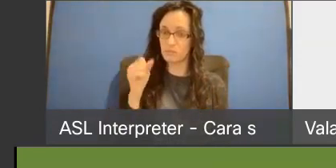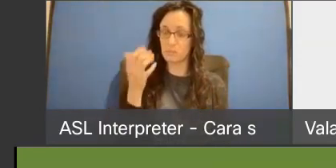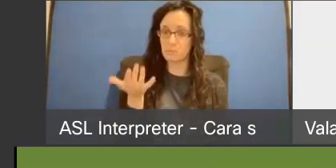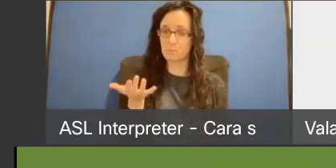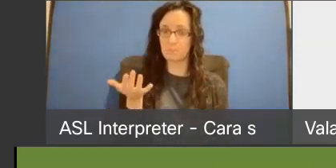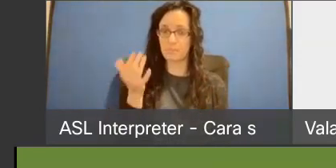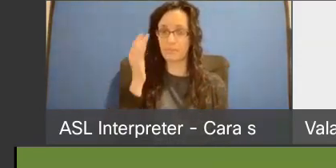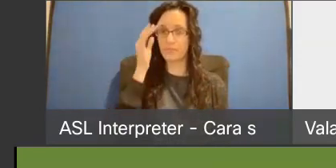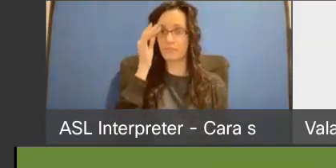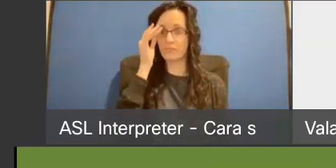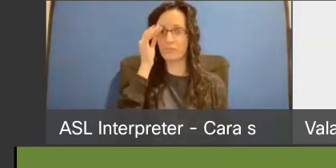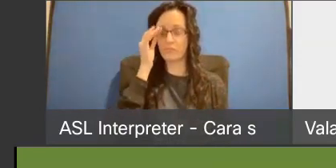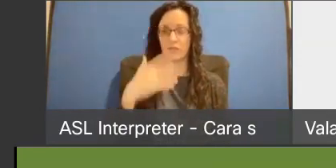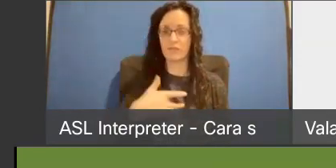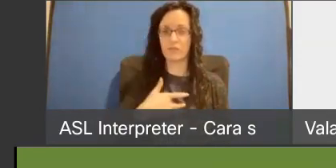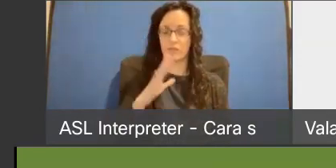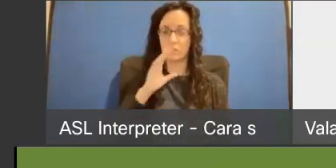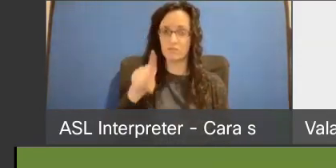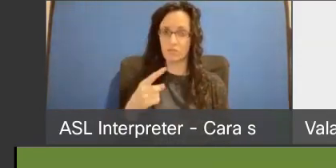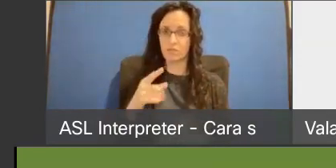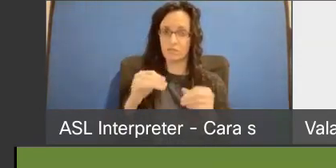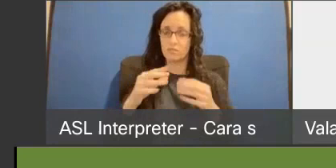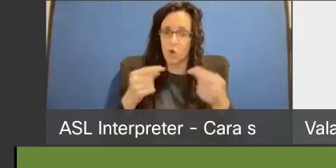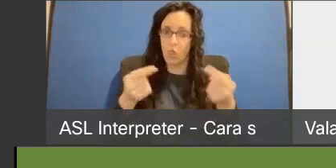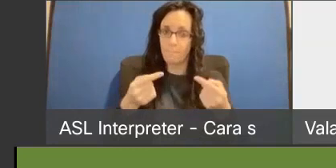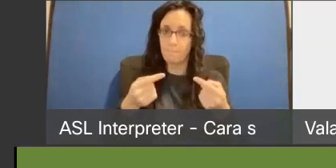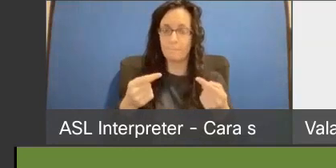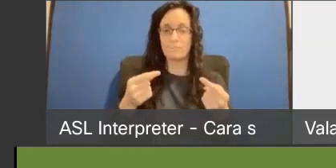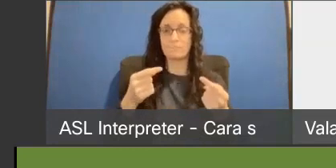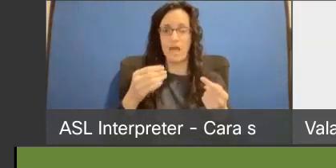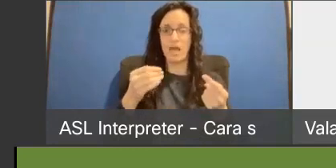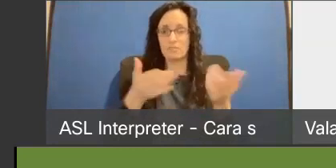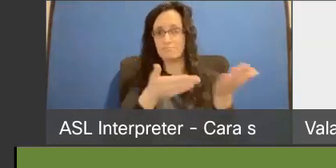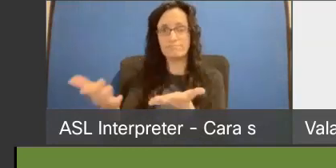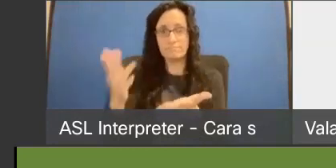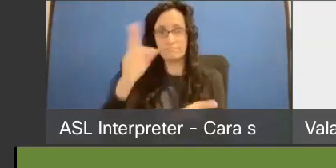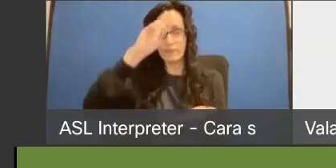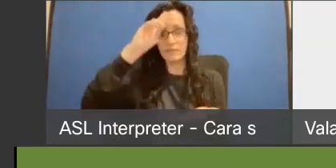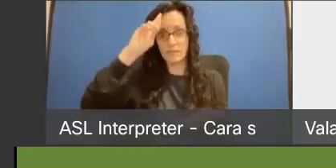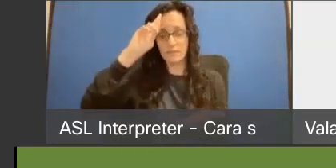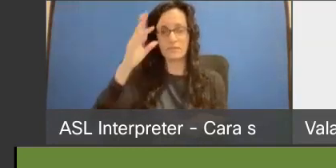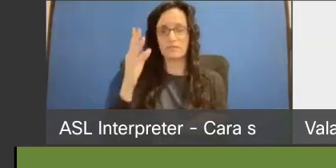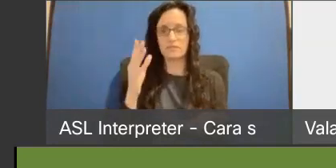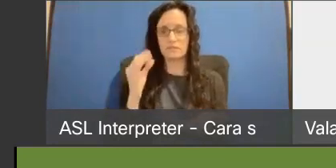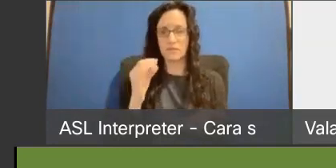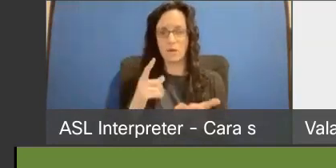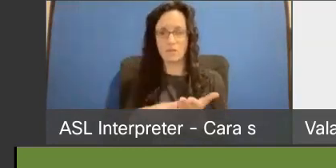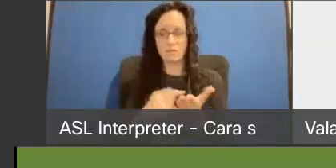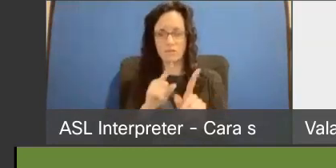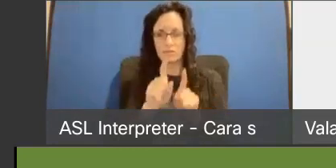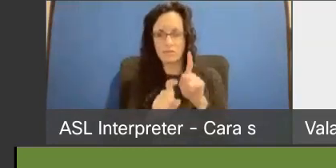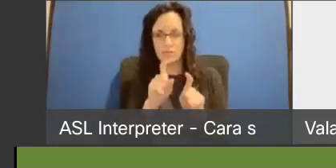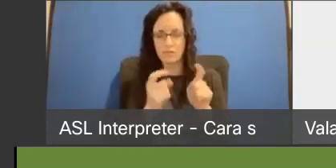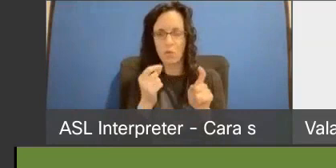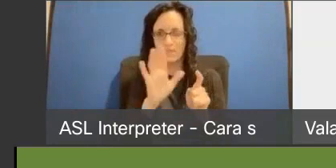just, hurt them and get them a ride to the hospital? So some of this means you have to find out what the motivation, what